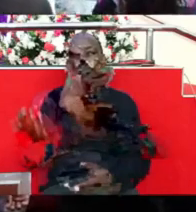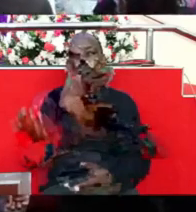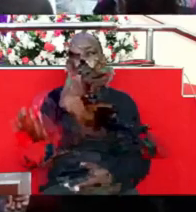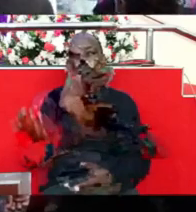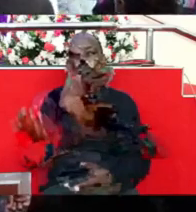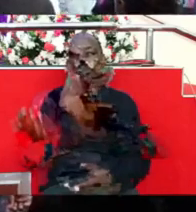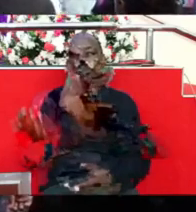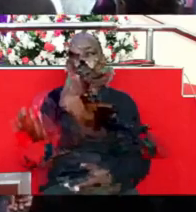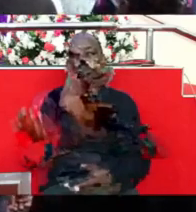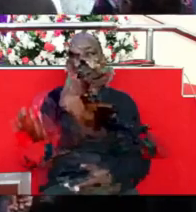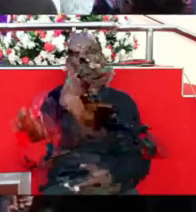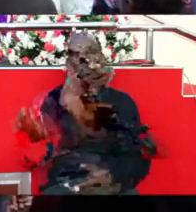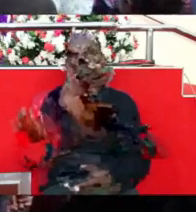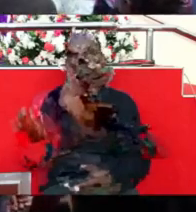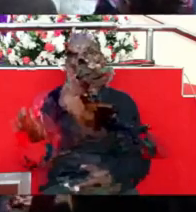hand.